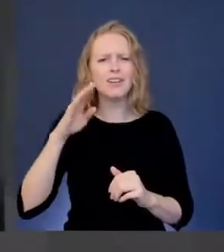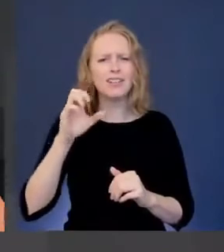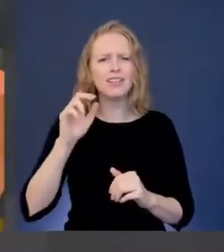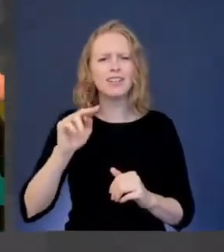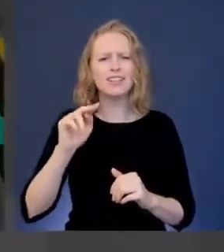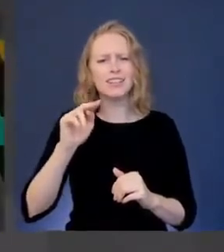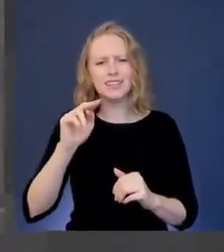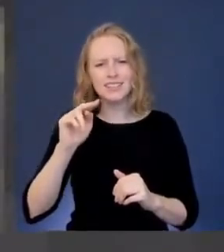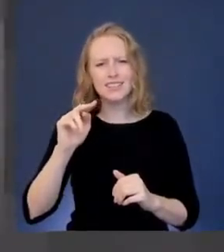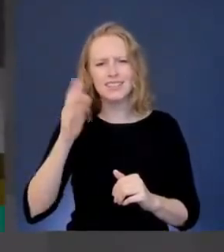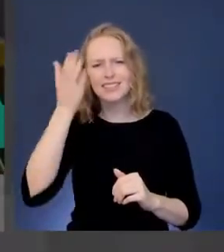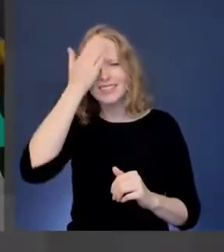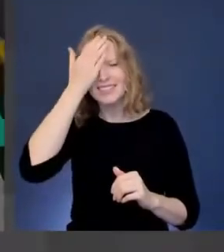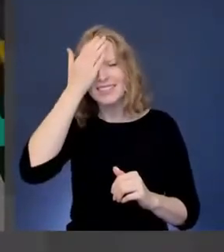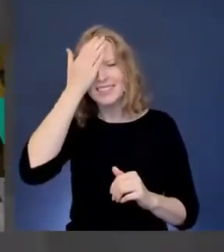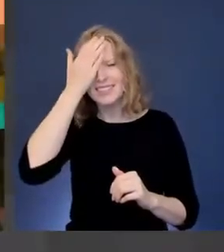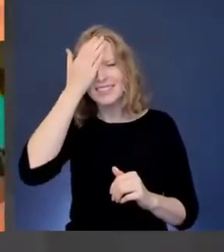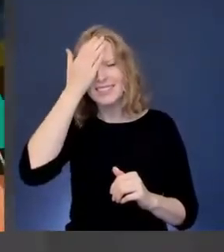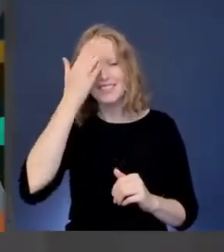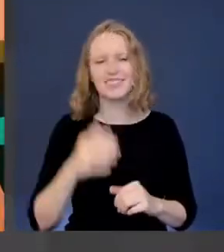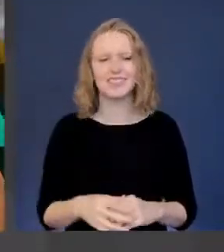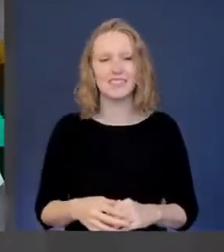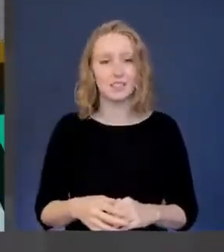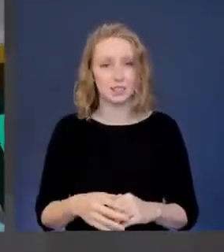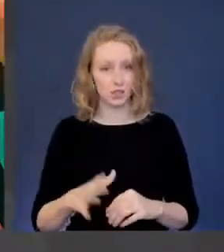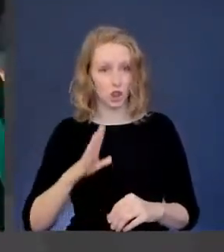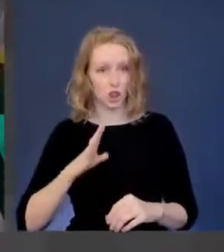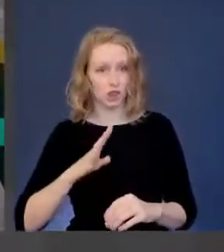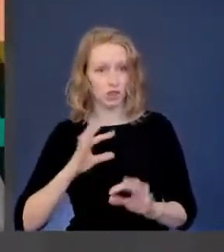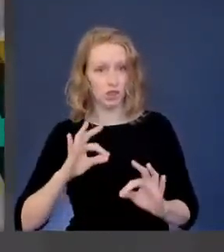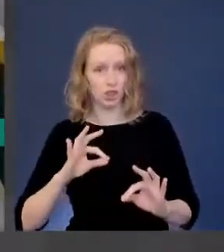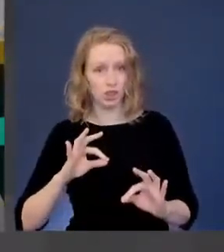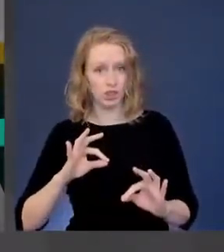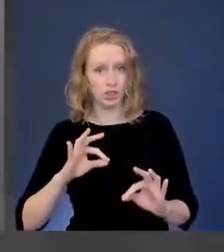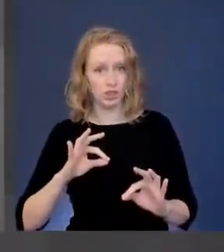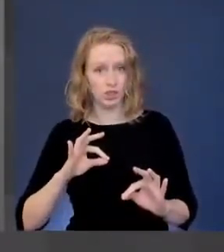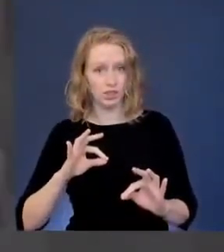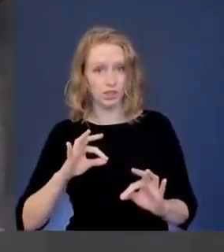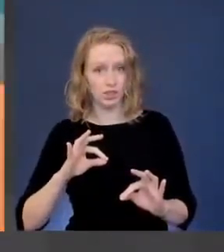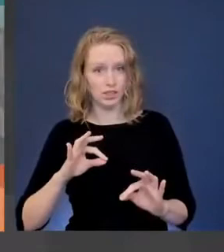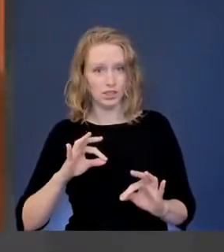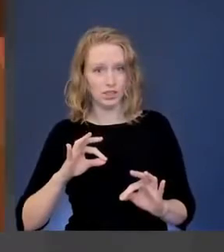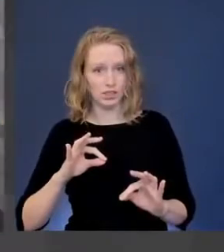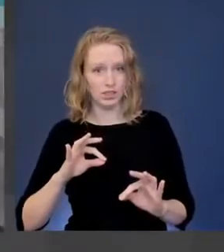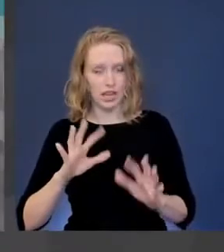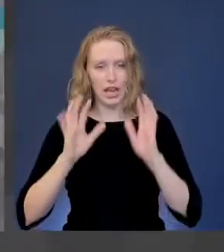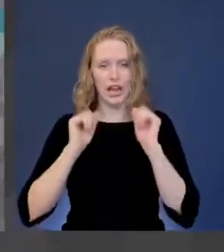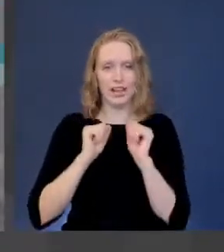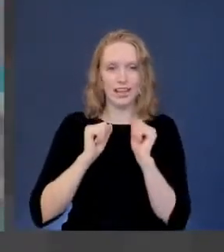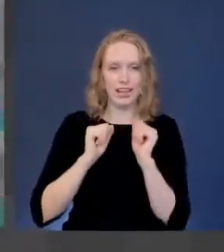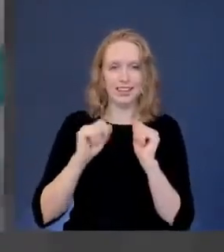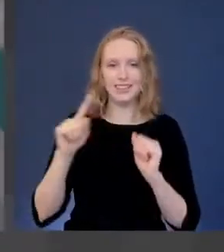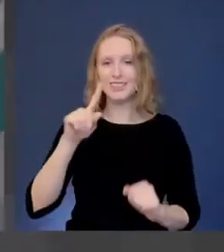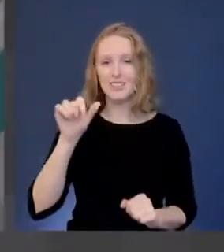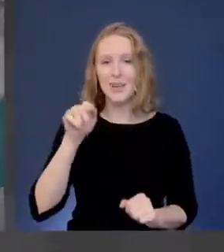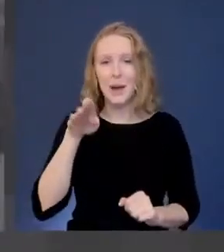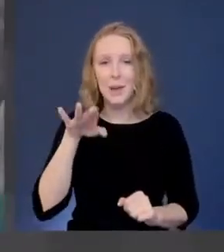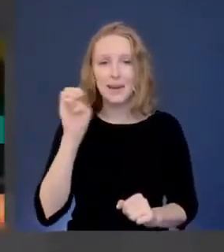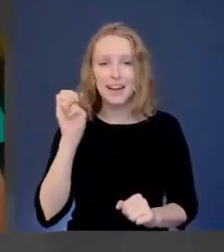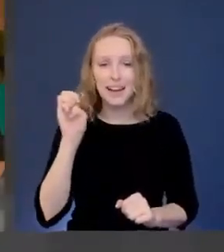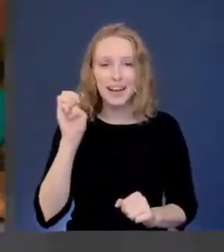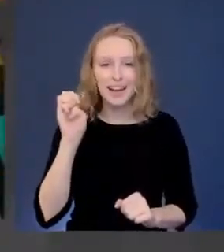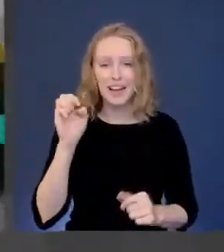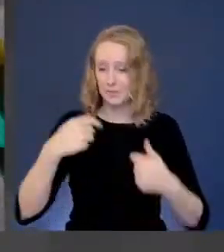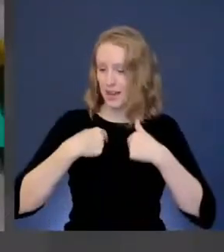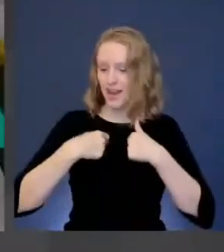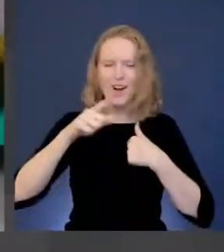here! Oh, I got out. Are you good? I'm good. You're you're a zombie! Run! I'm a zombie! Run, you're